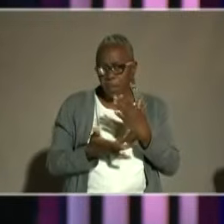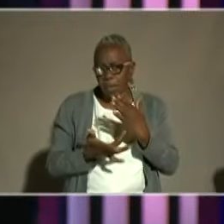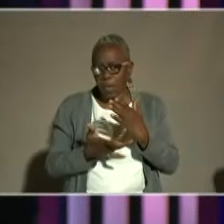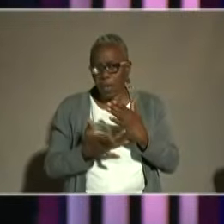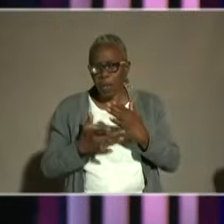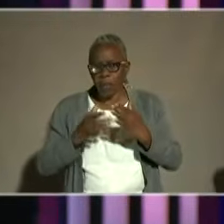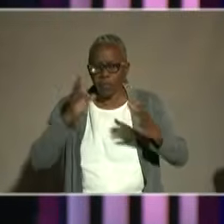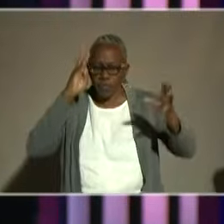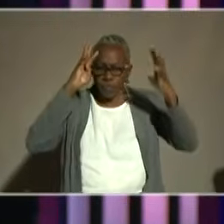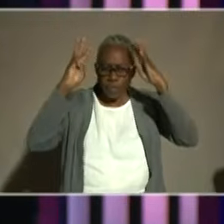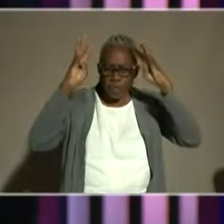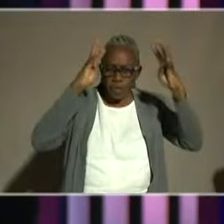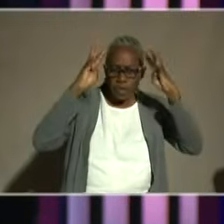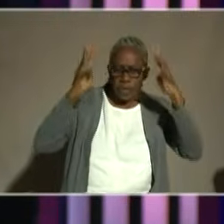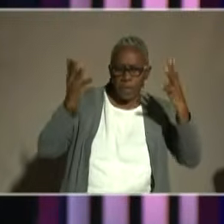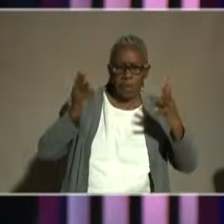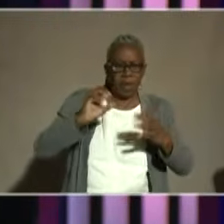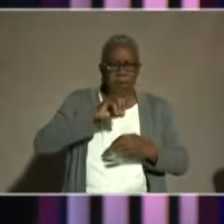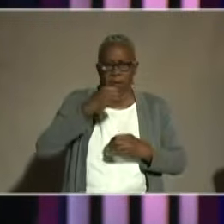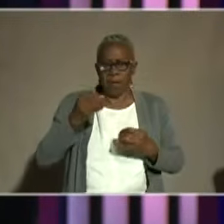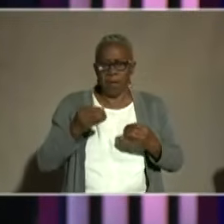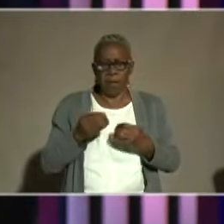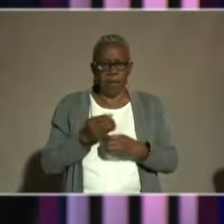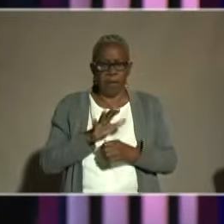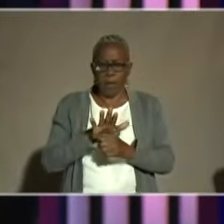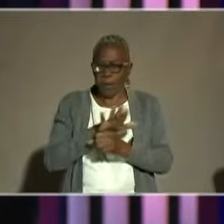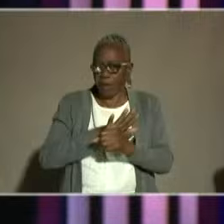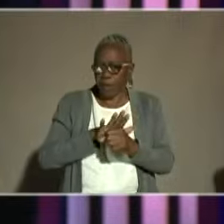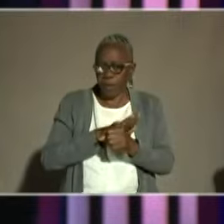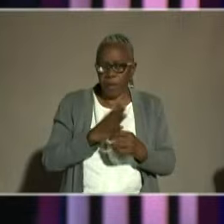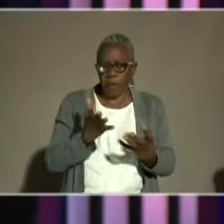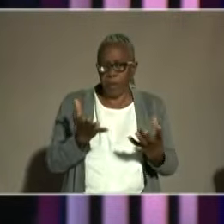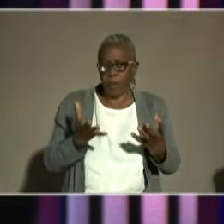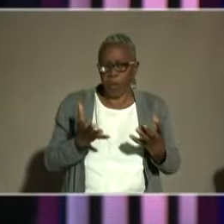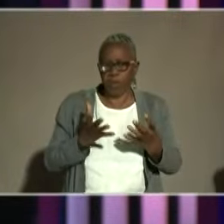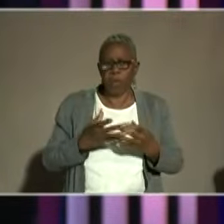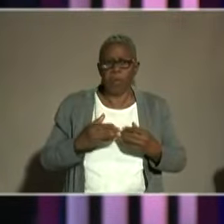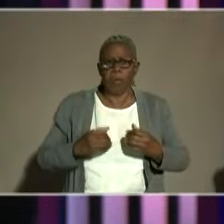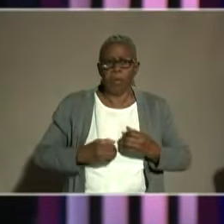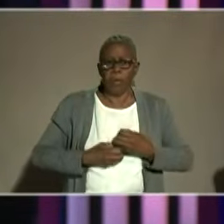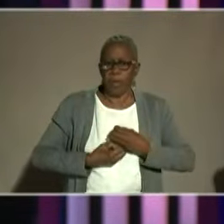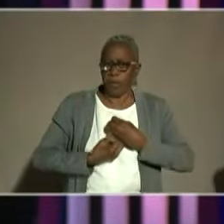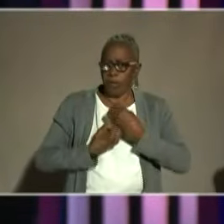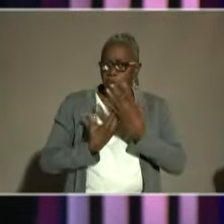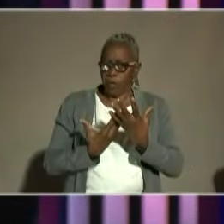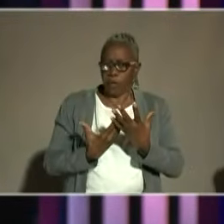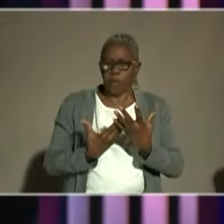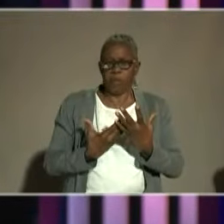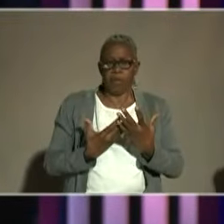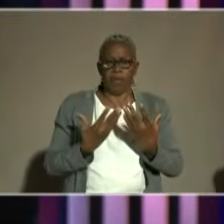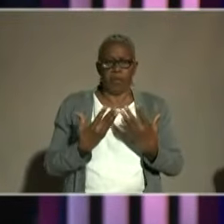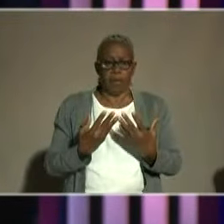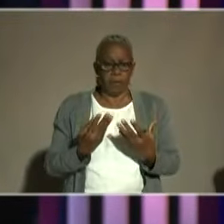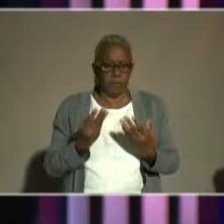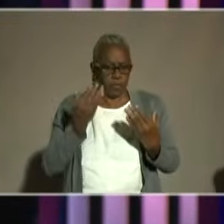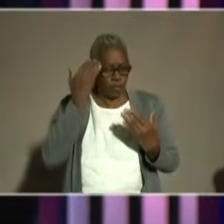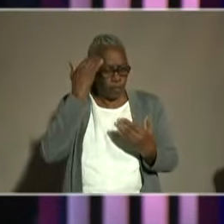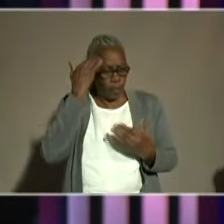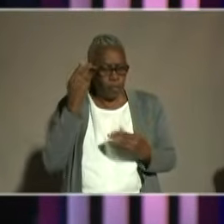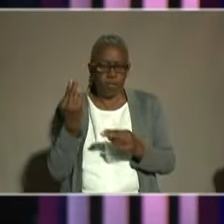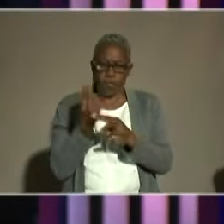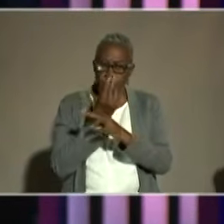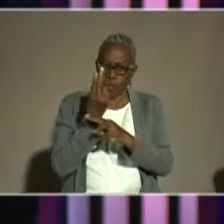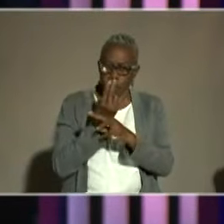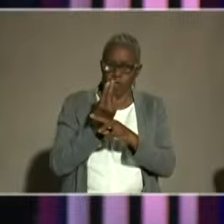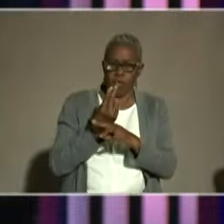creative industries or any other area of endeavor so that they can express themselves, help to monetize their talent, and